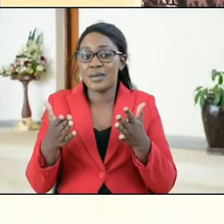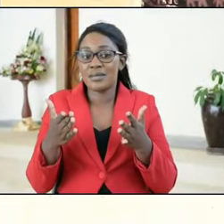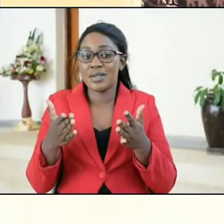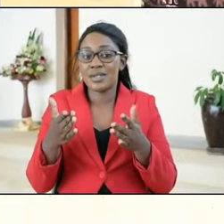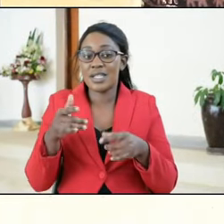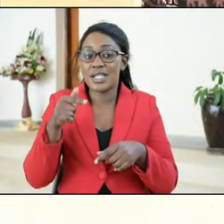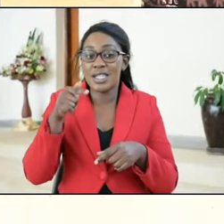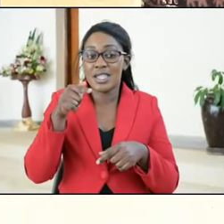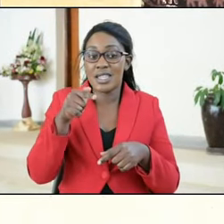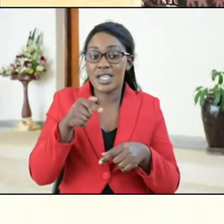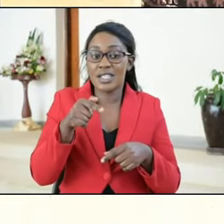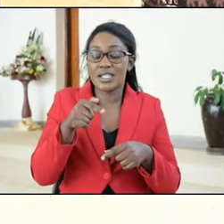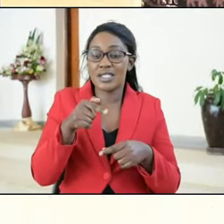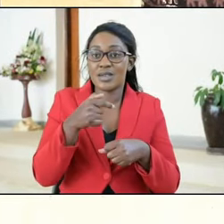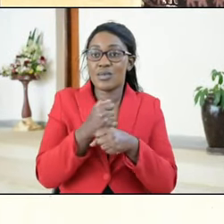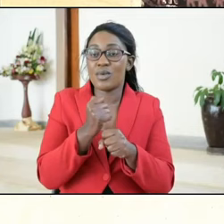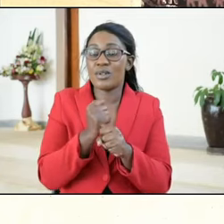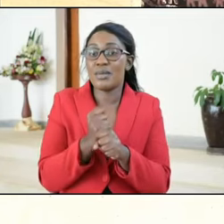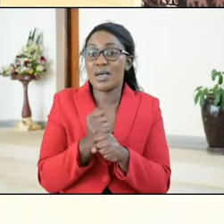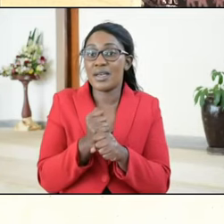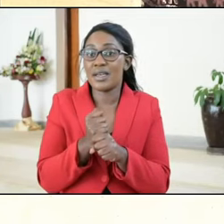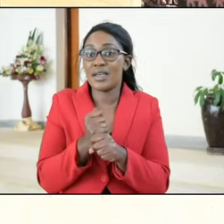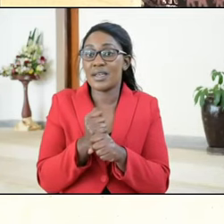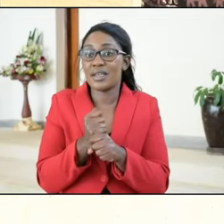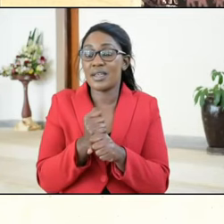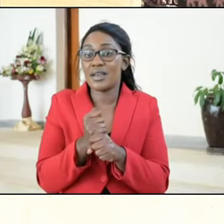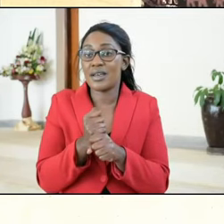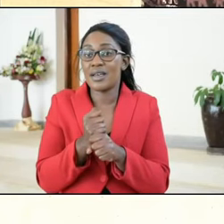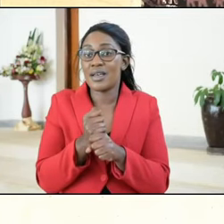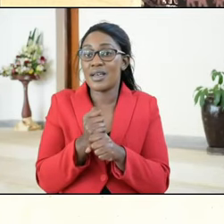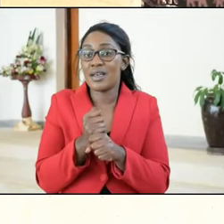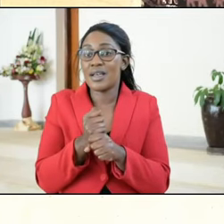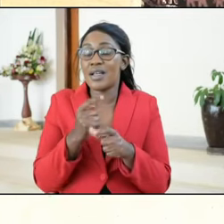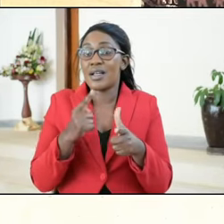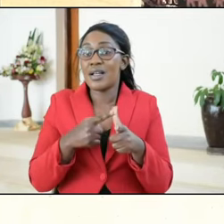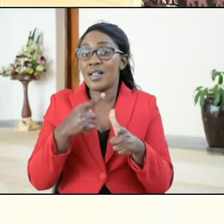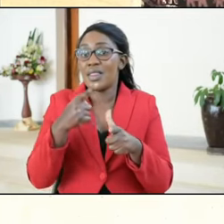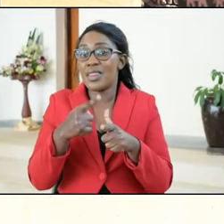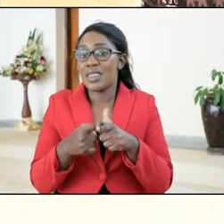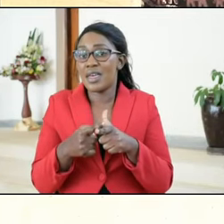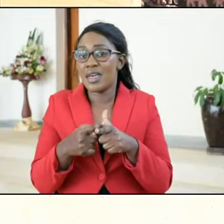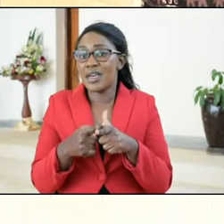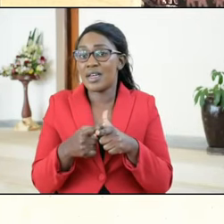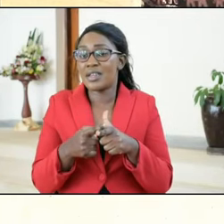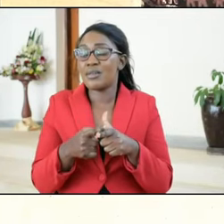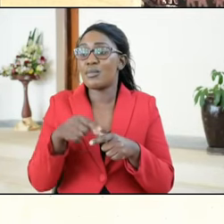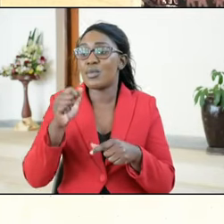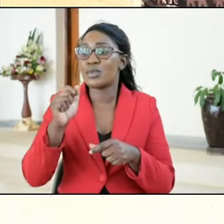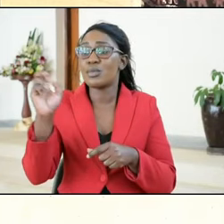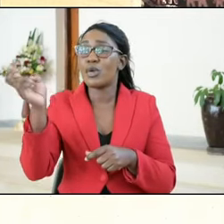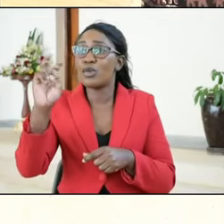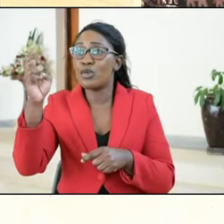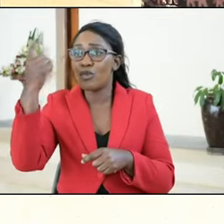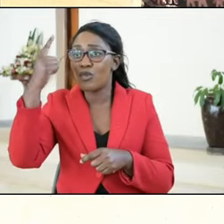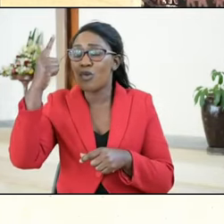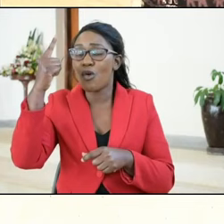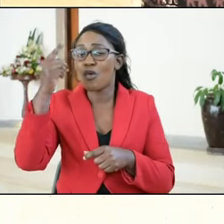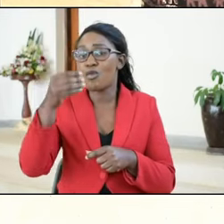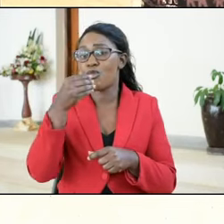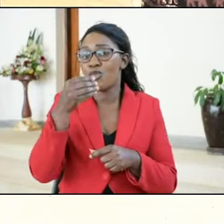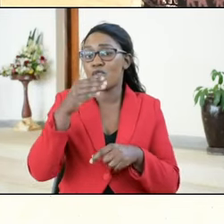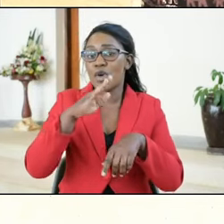walk for longer than a meter to get your food. Then you can get your food on Sabbath day. Or food you can go and get. Yes. So you